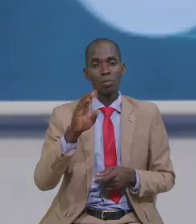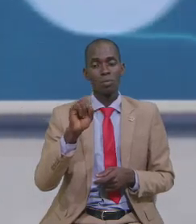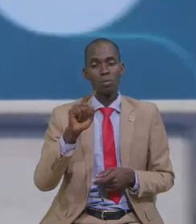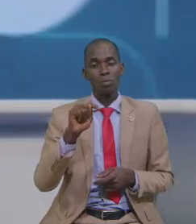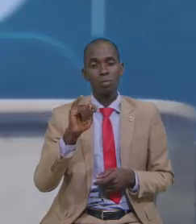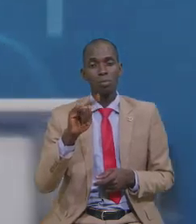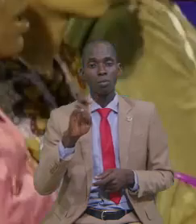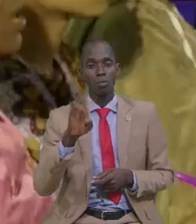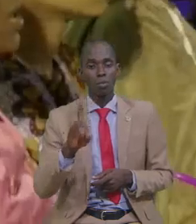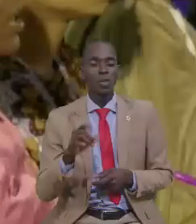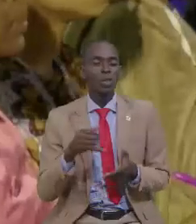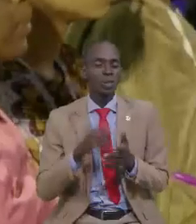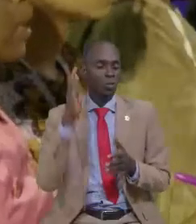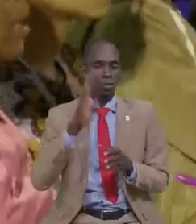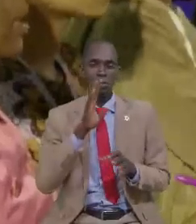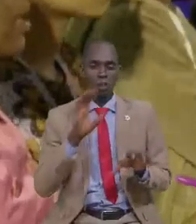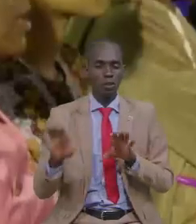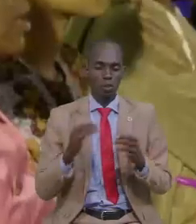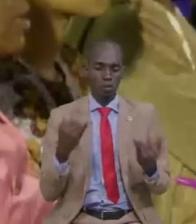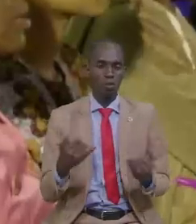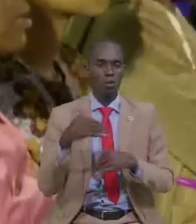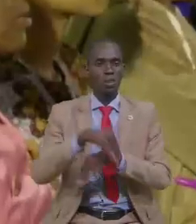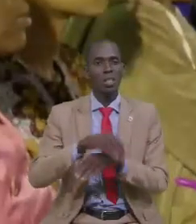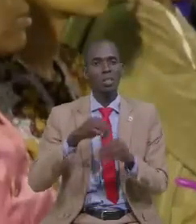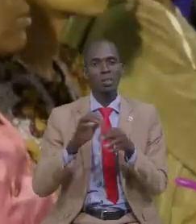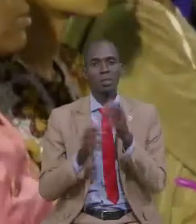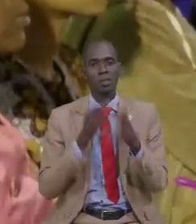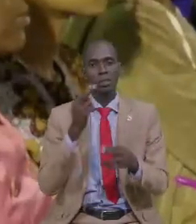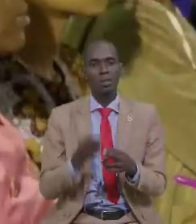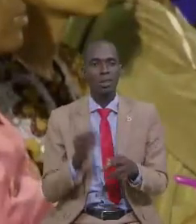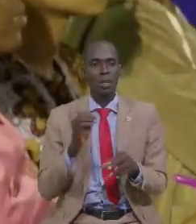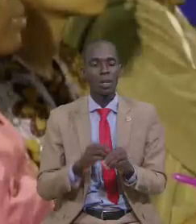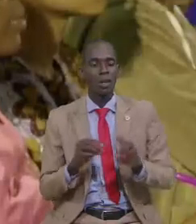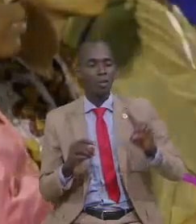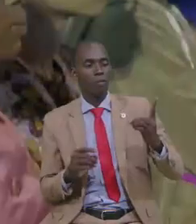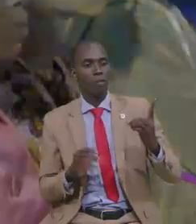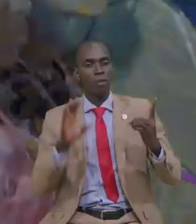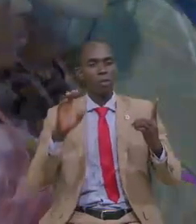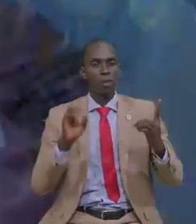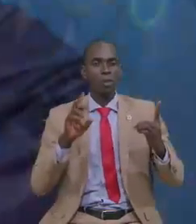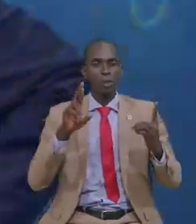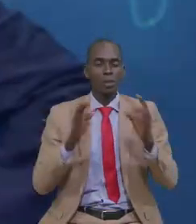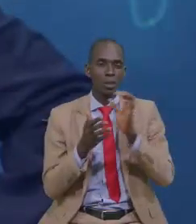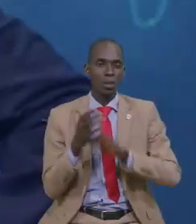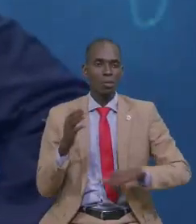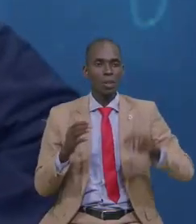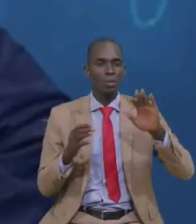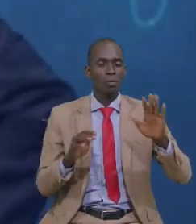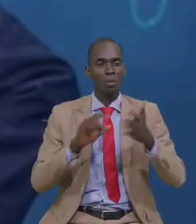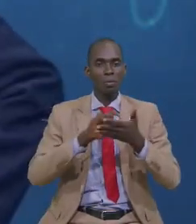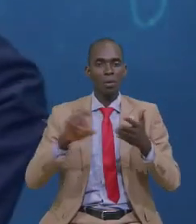in Jesus' name. We're looking at 1 Corinthians chapter 5, and I'm reading from verse